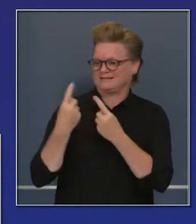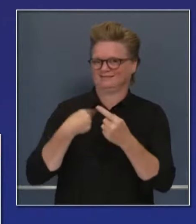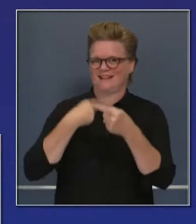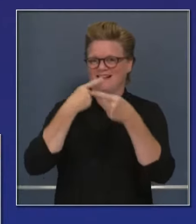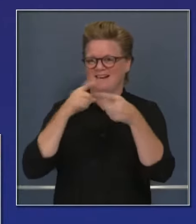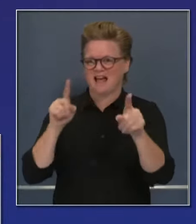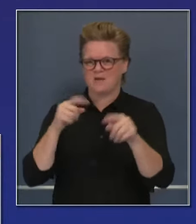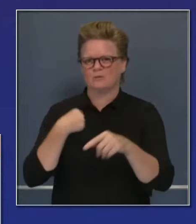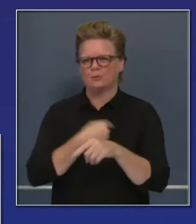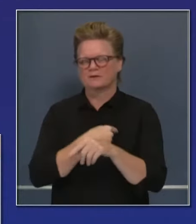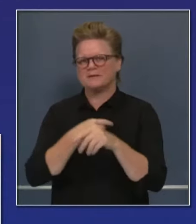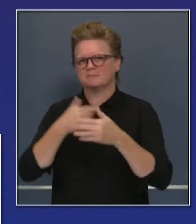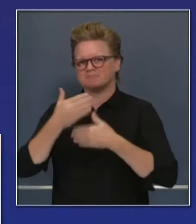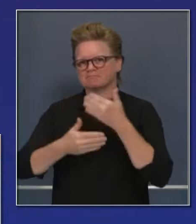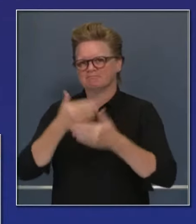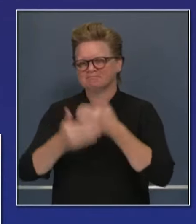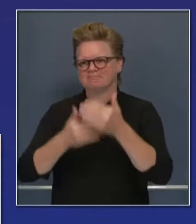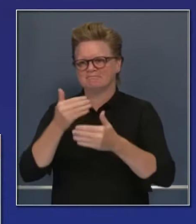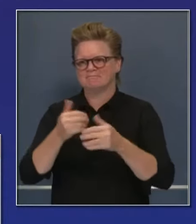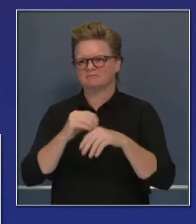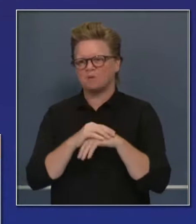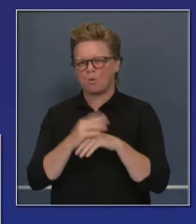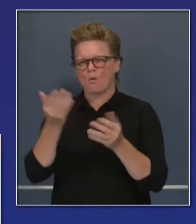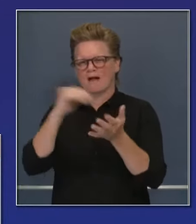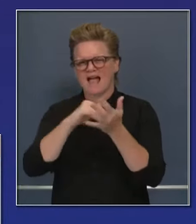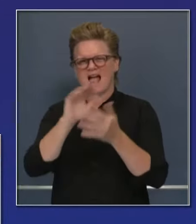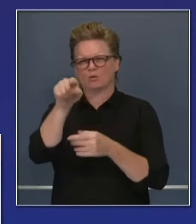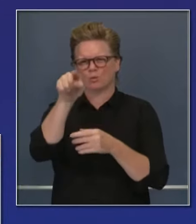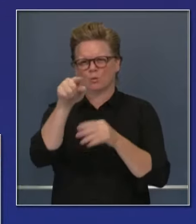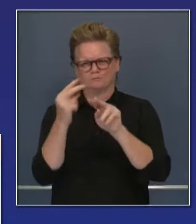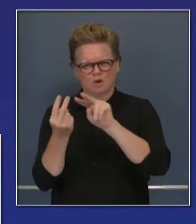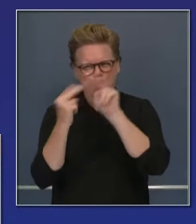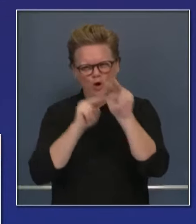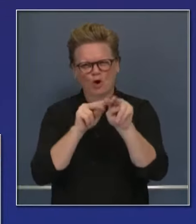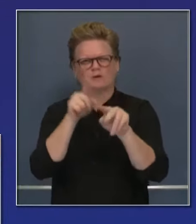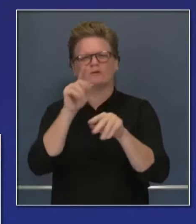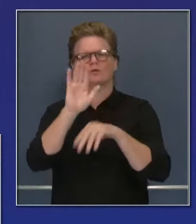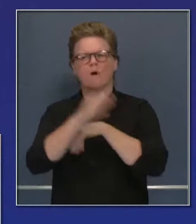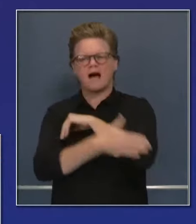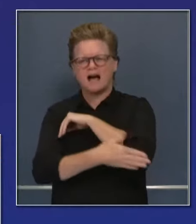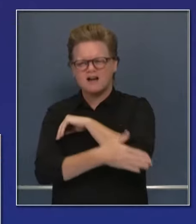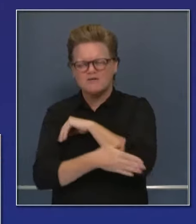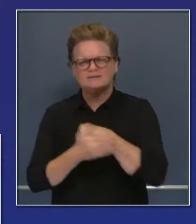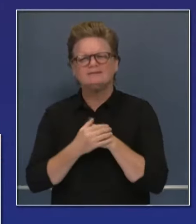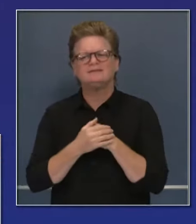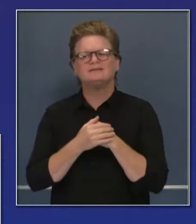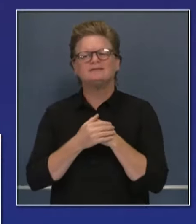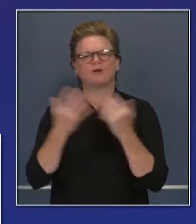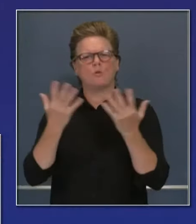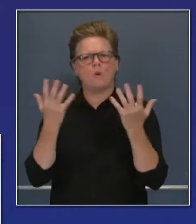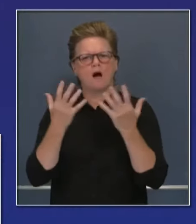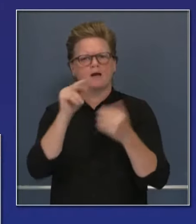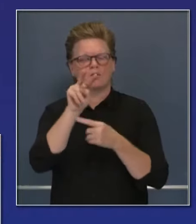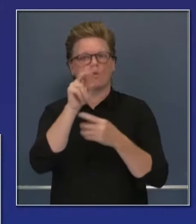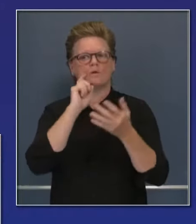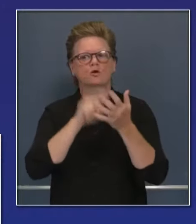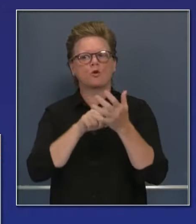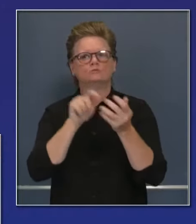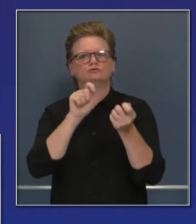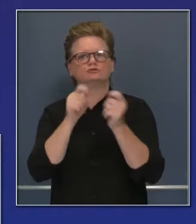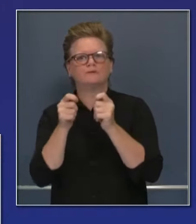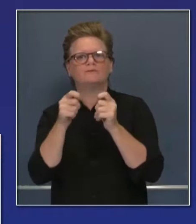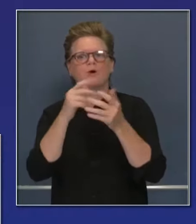where each county landed. And then we said today we would be reporting the second reporting period of this framework and updating